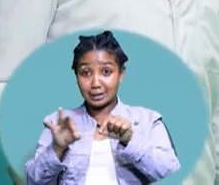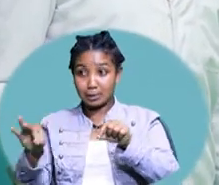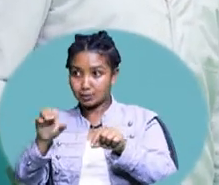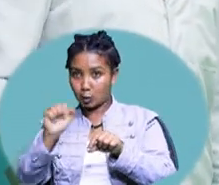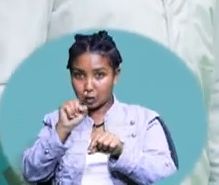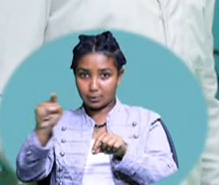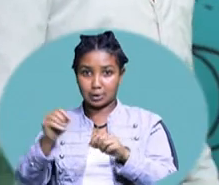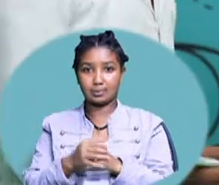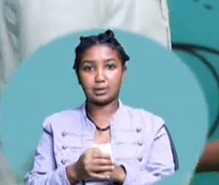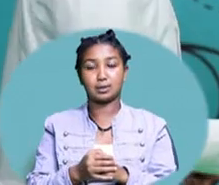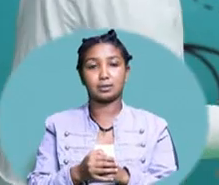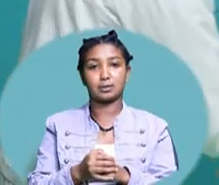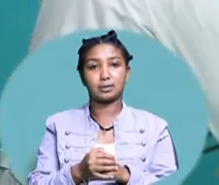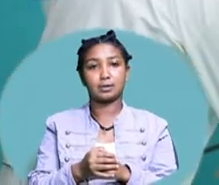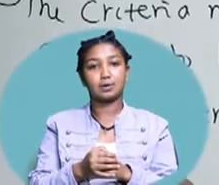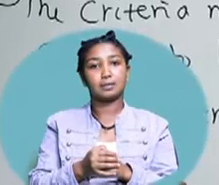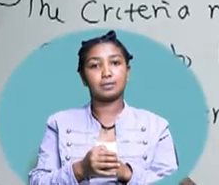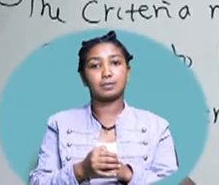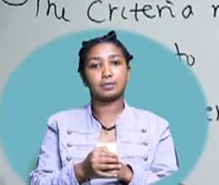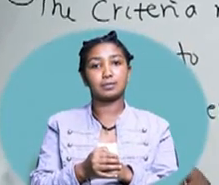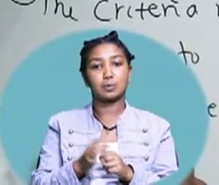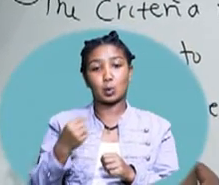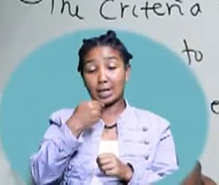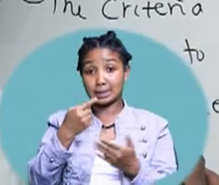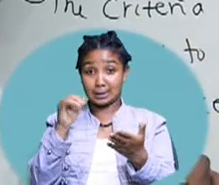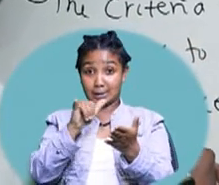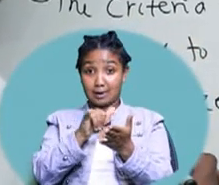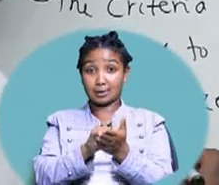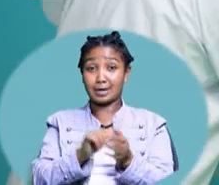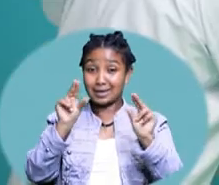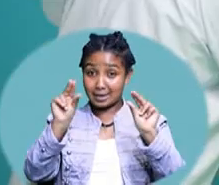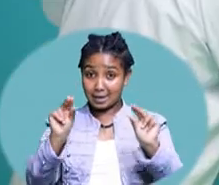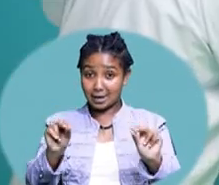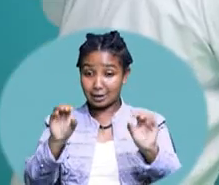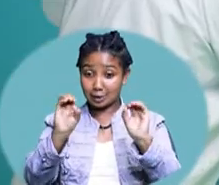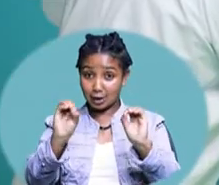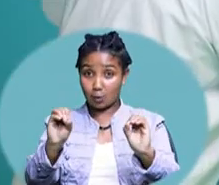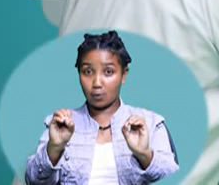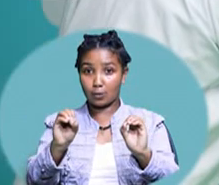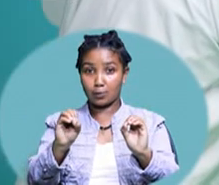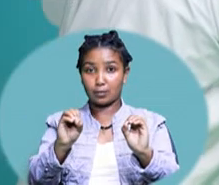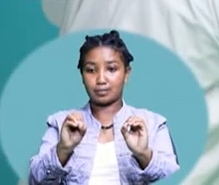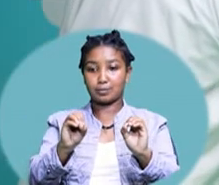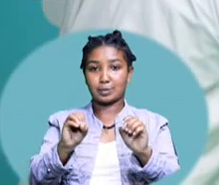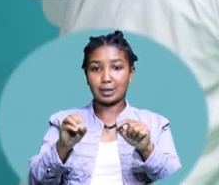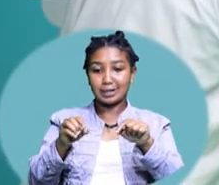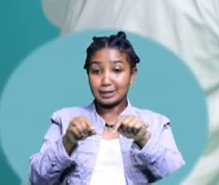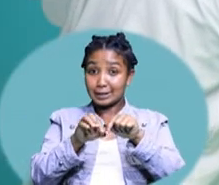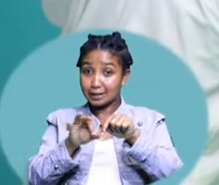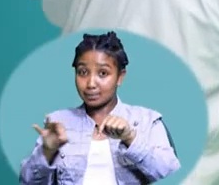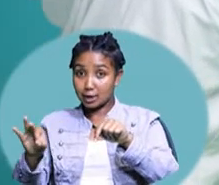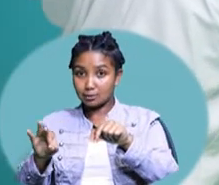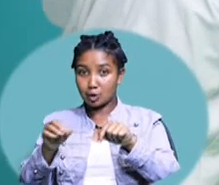whenever force is applied. Therefore, we can say this as non-zero